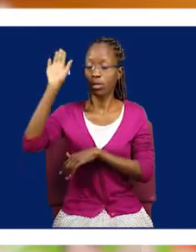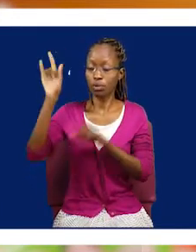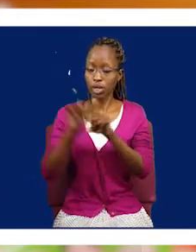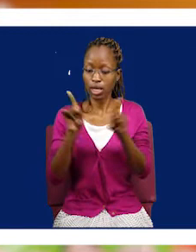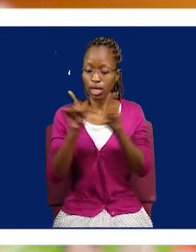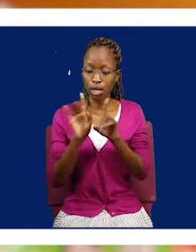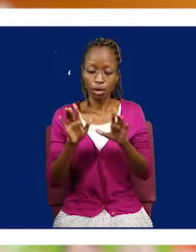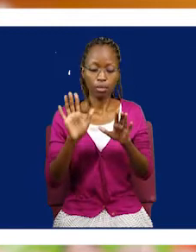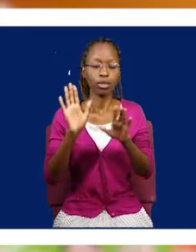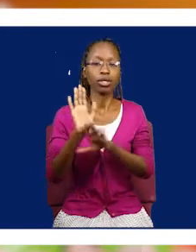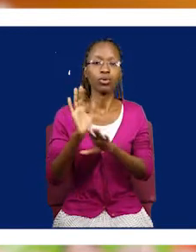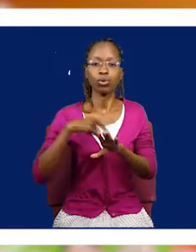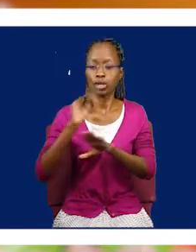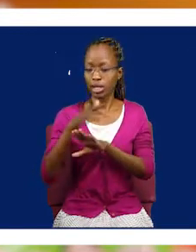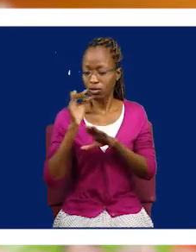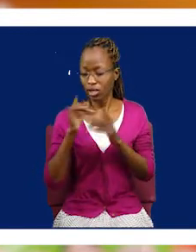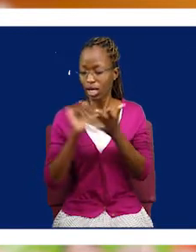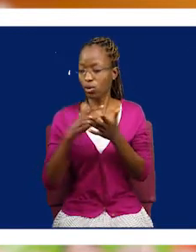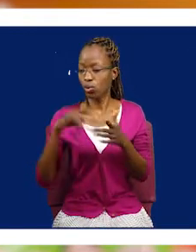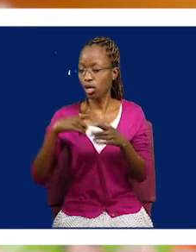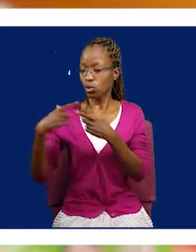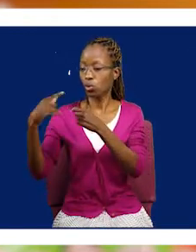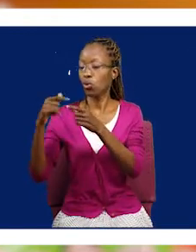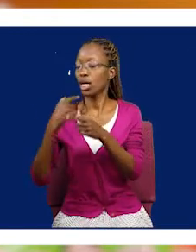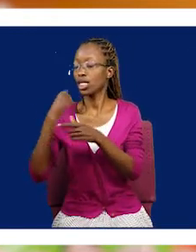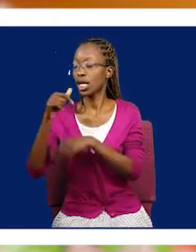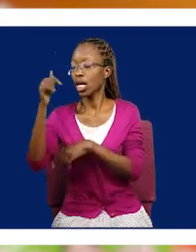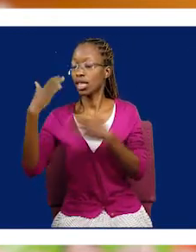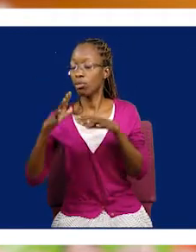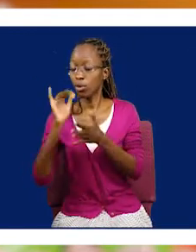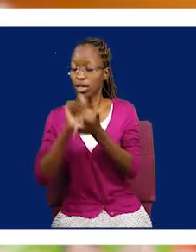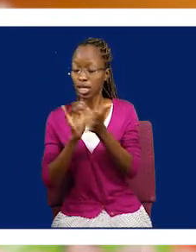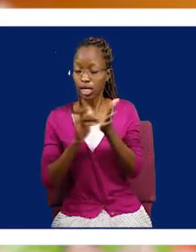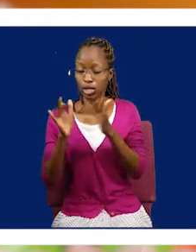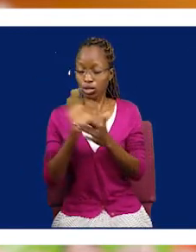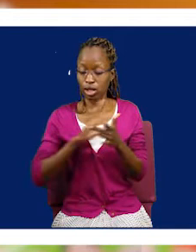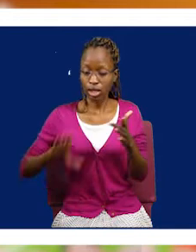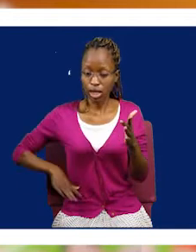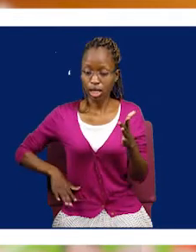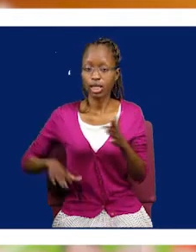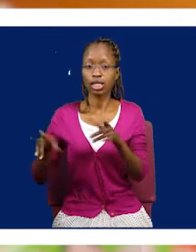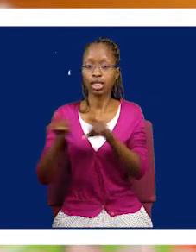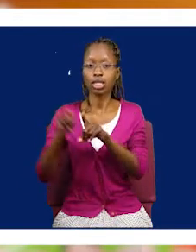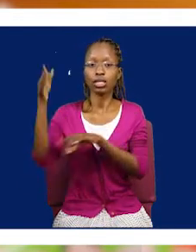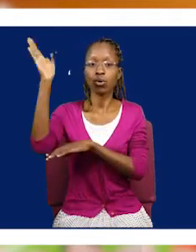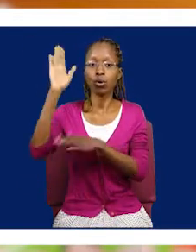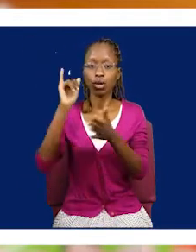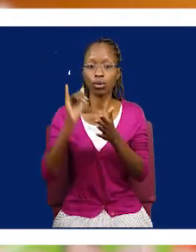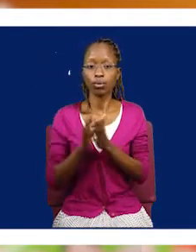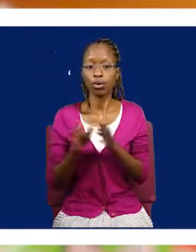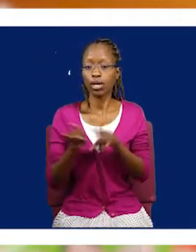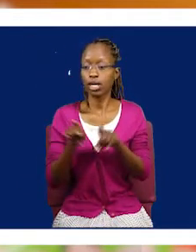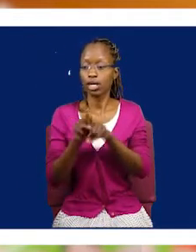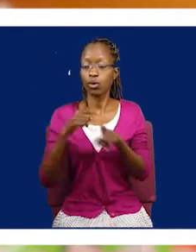just the same way we have sung, that we should go out and tell others that Jesus Christ is God. That